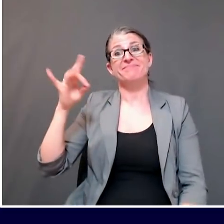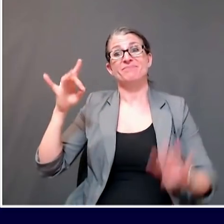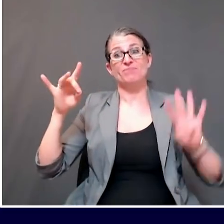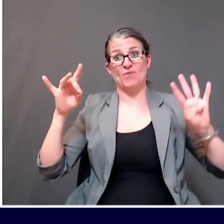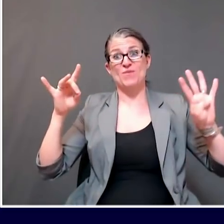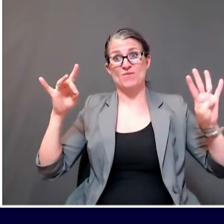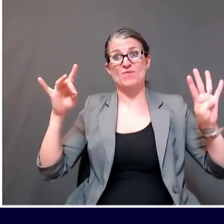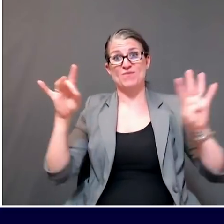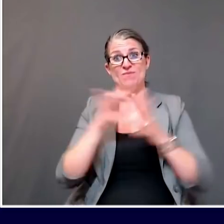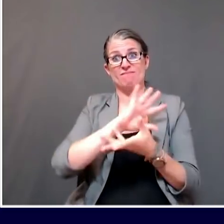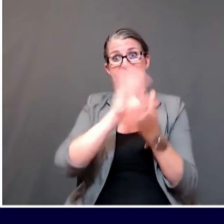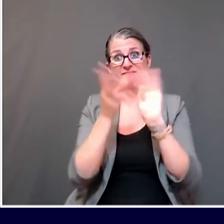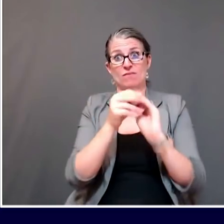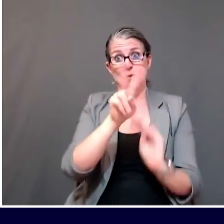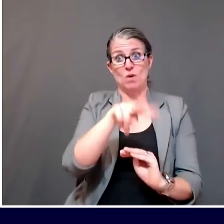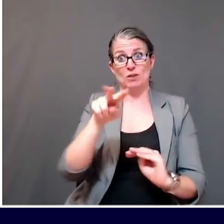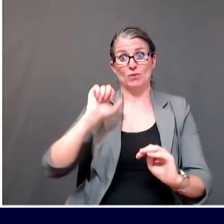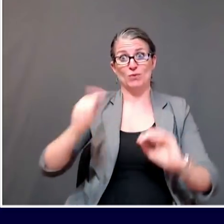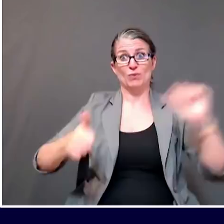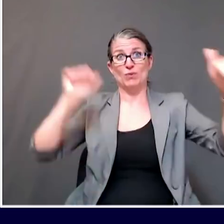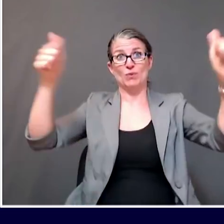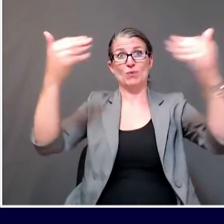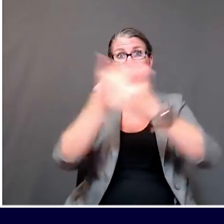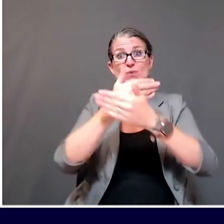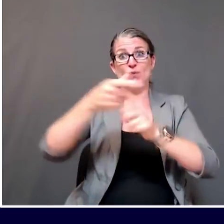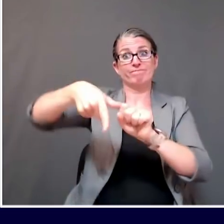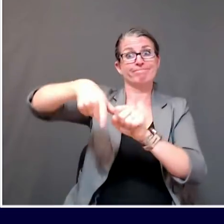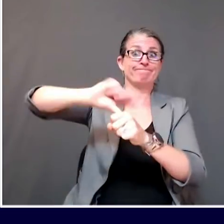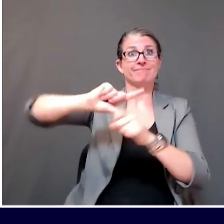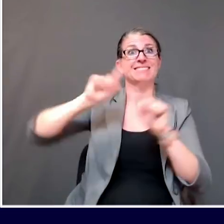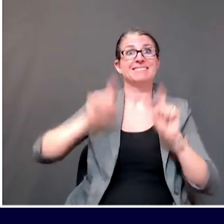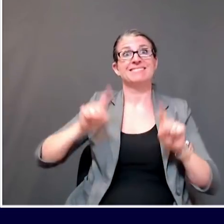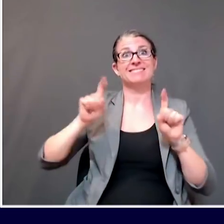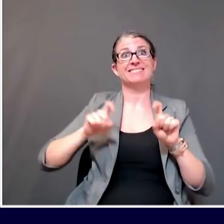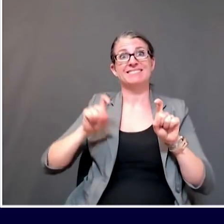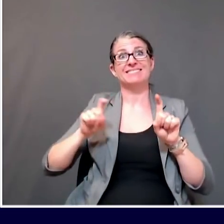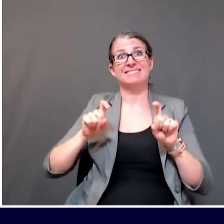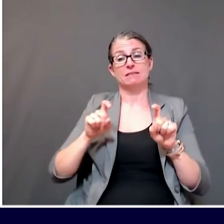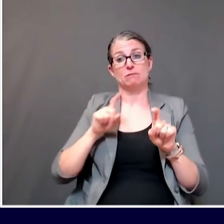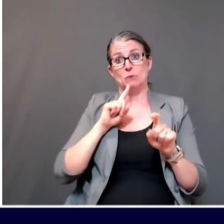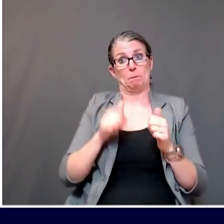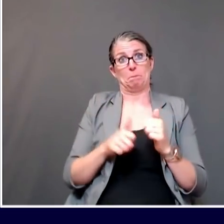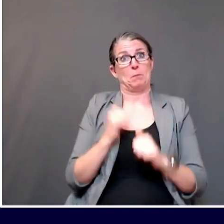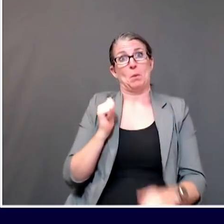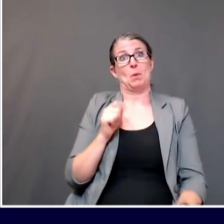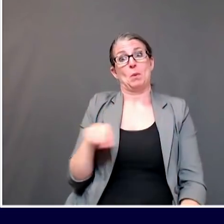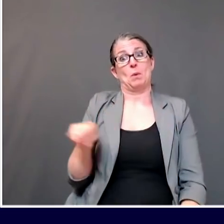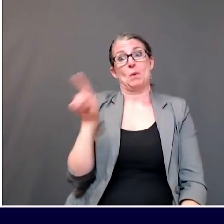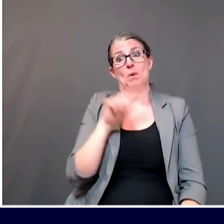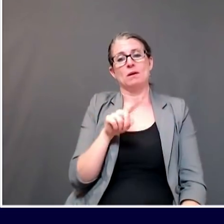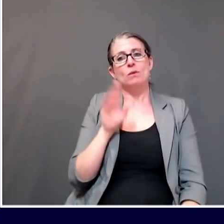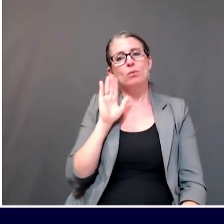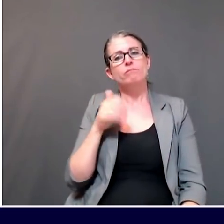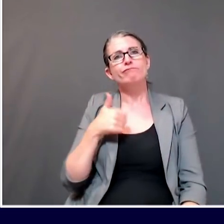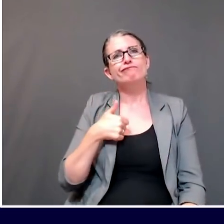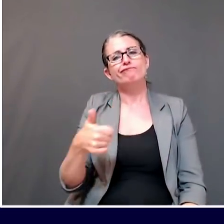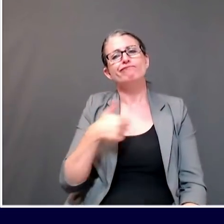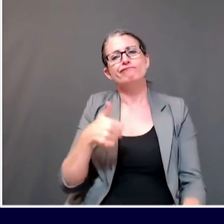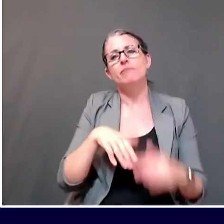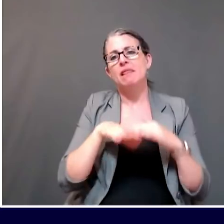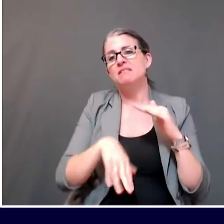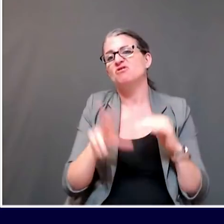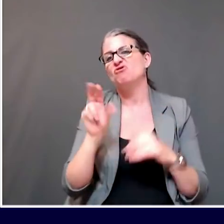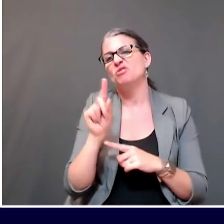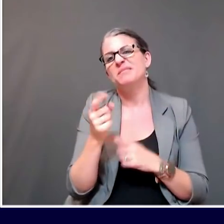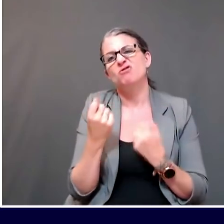to the vast majority of people in Maine. We are working on swabs. We have the agreement with IDEX that